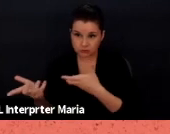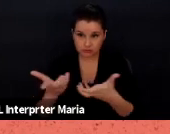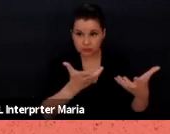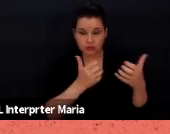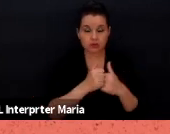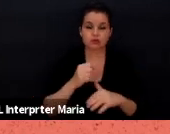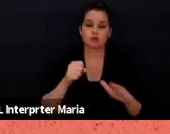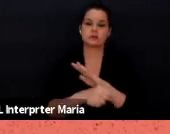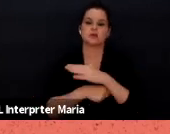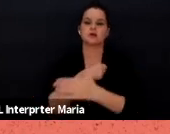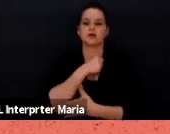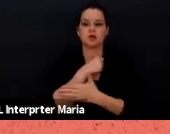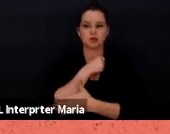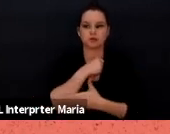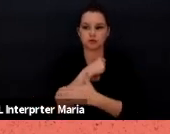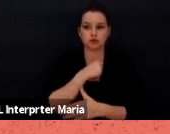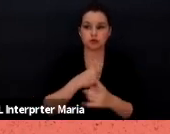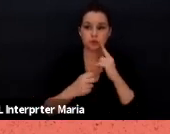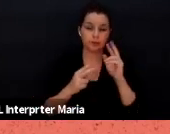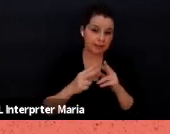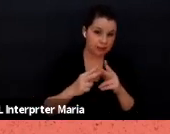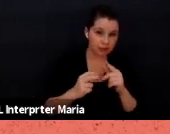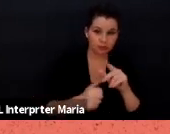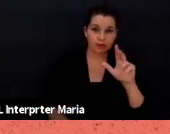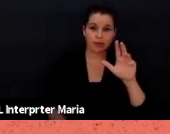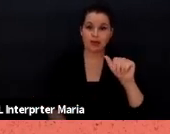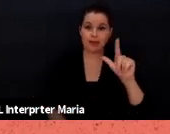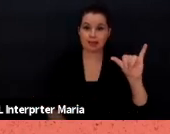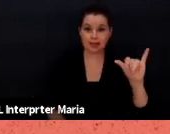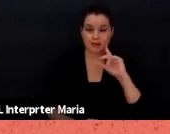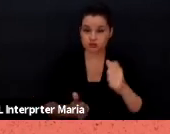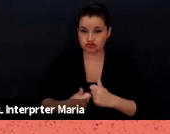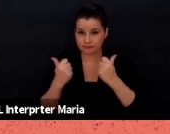entire country who were either allies or survivors themselves,